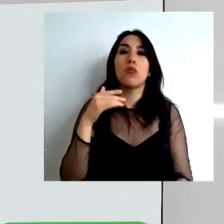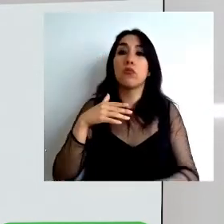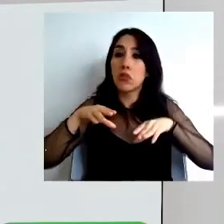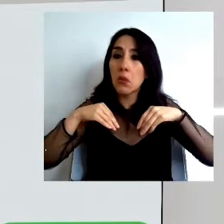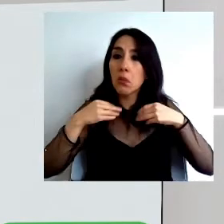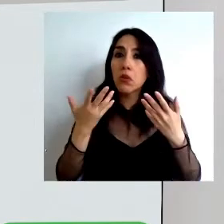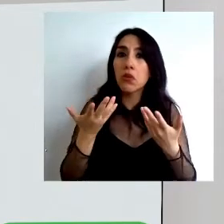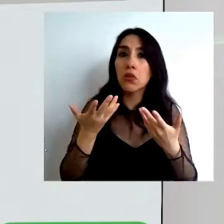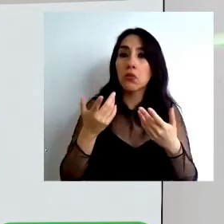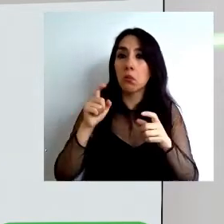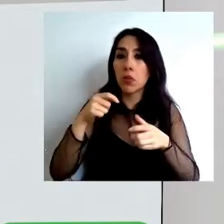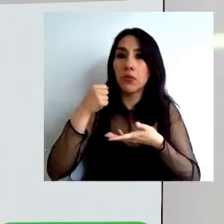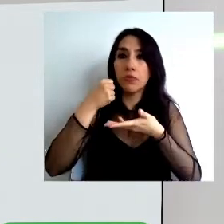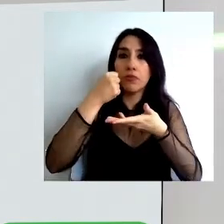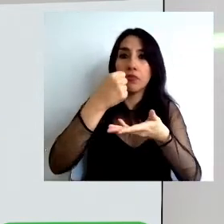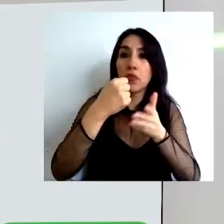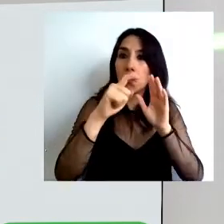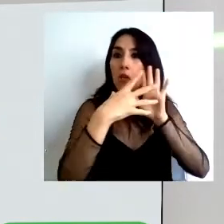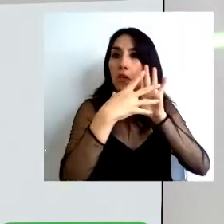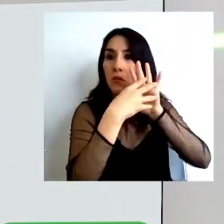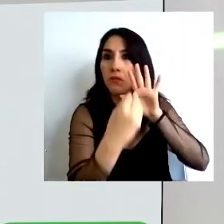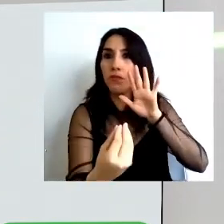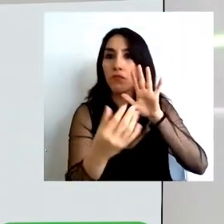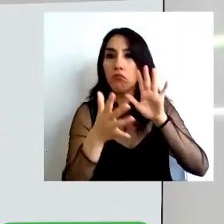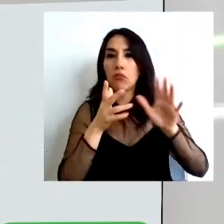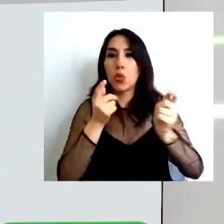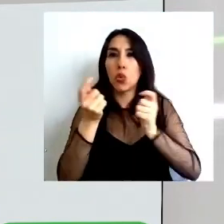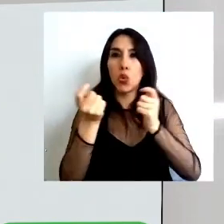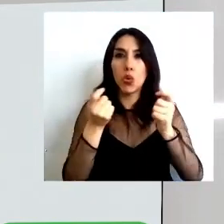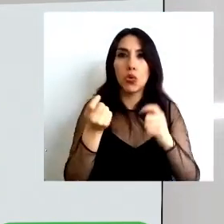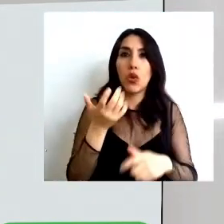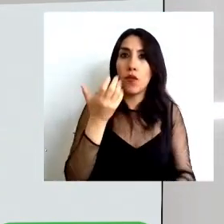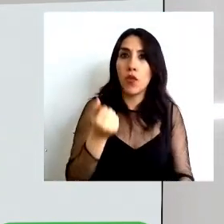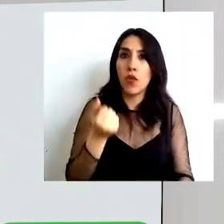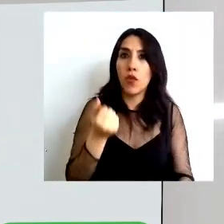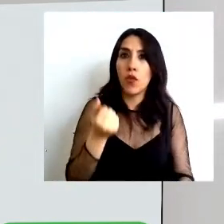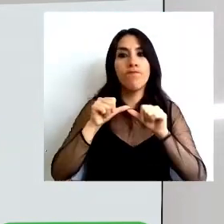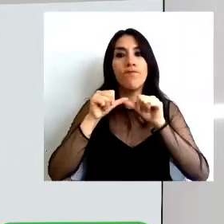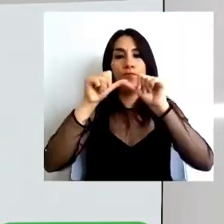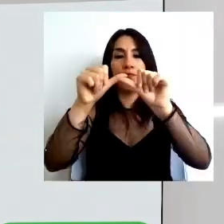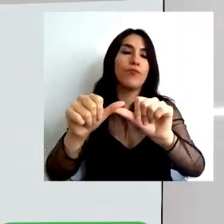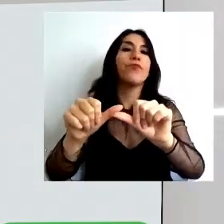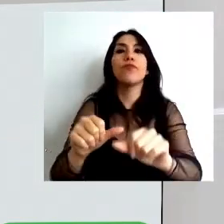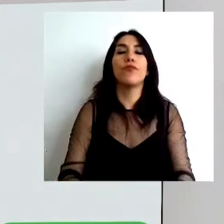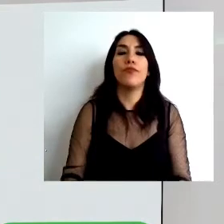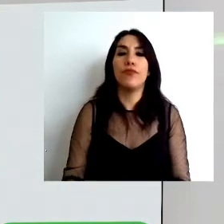very important. Of course, you need a relevant replication strategy.